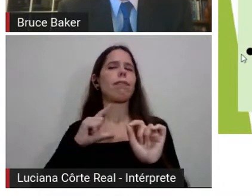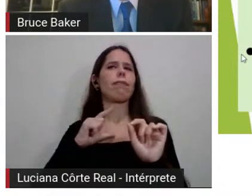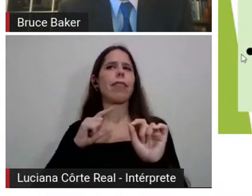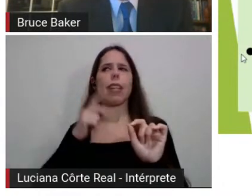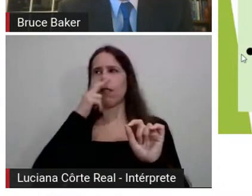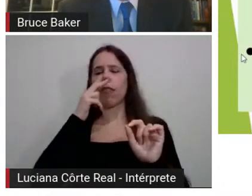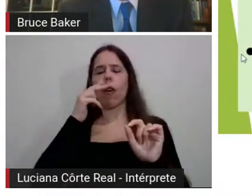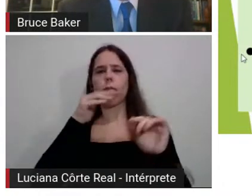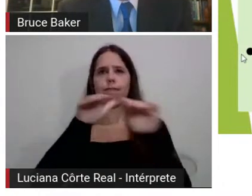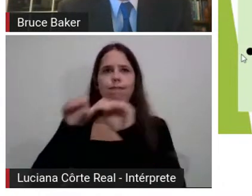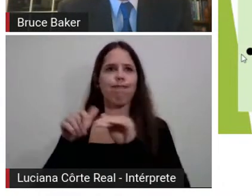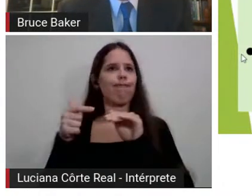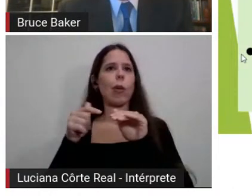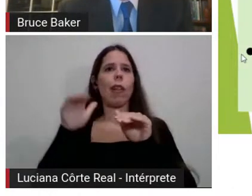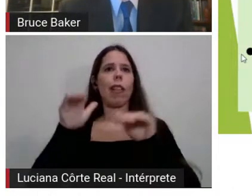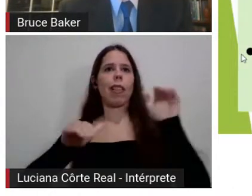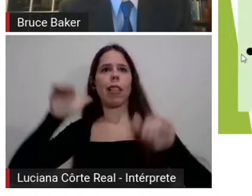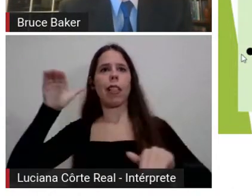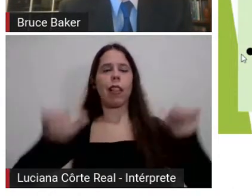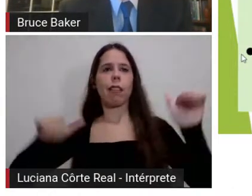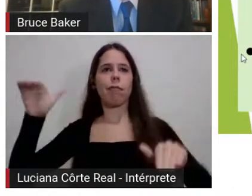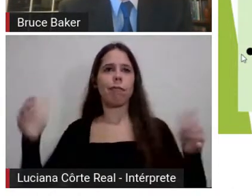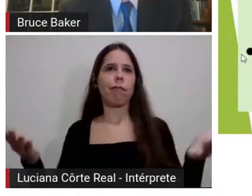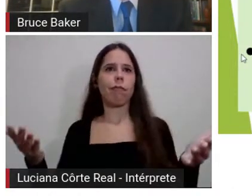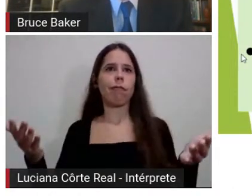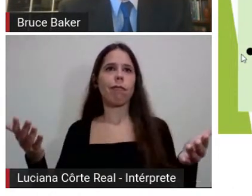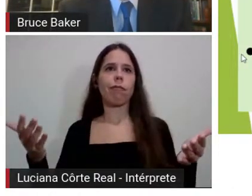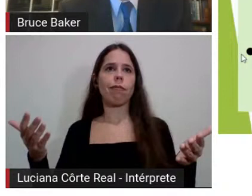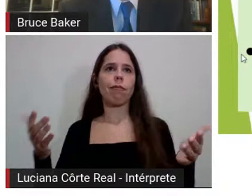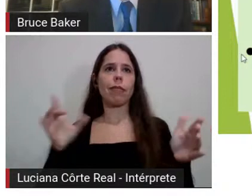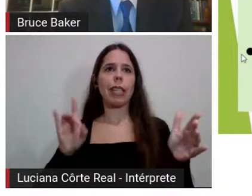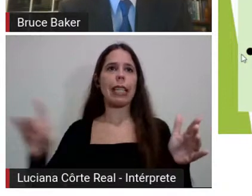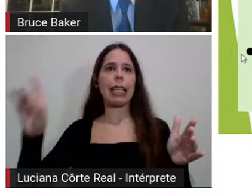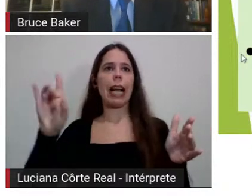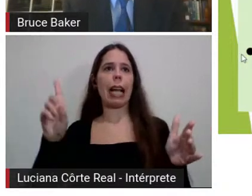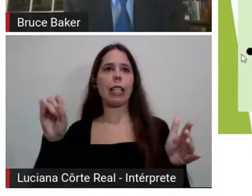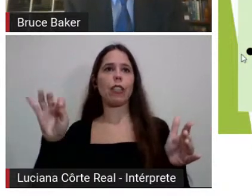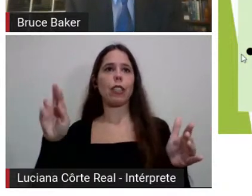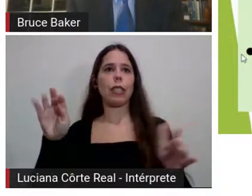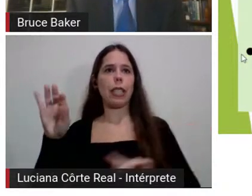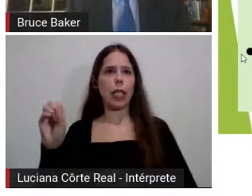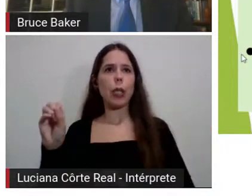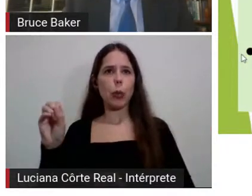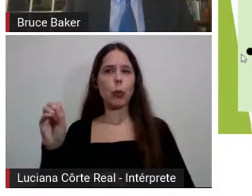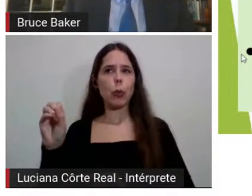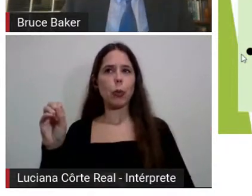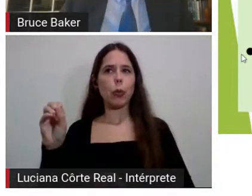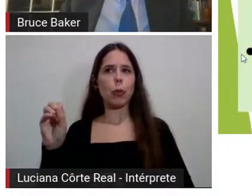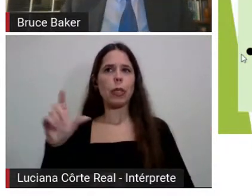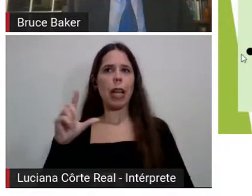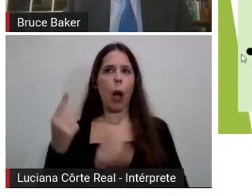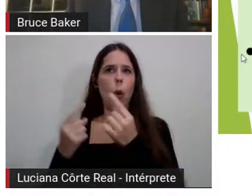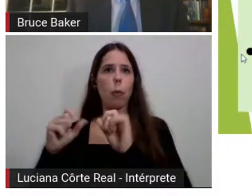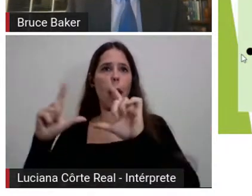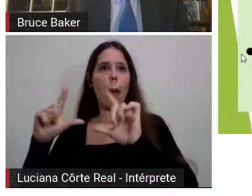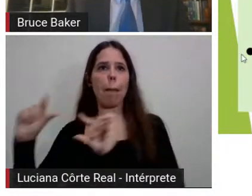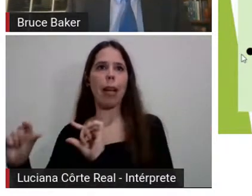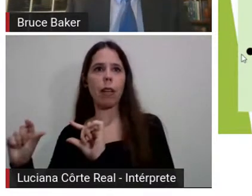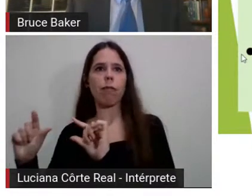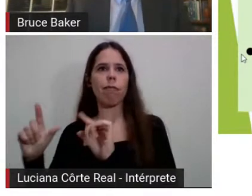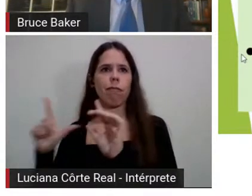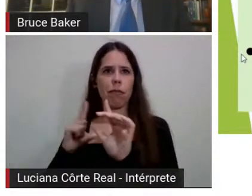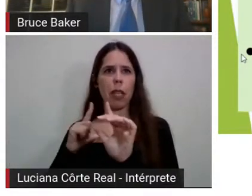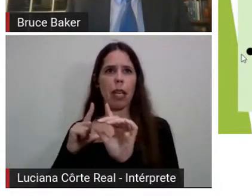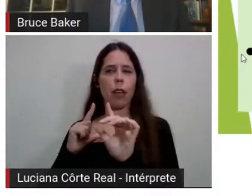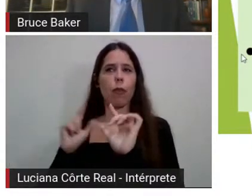houve uma redução nessas desigualdades? Okay. He wants to know if there was a reduction in the